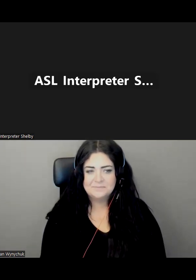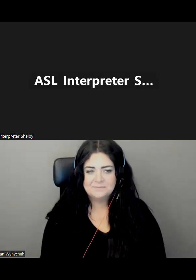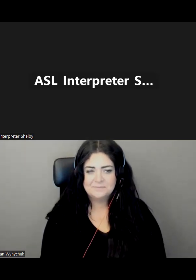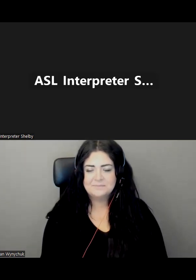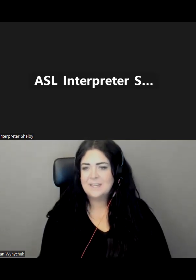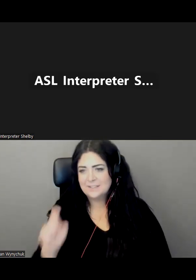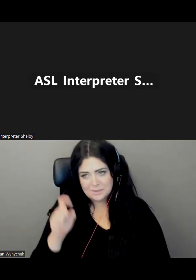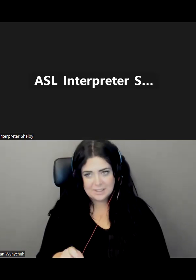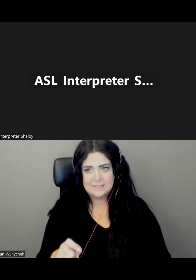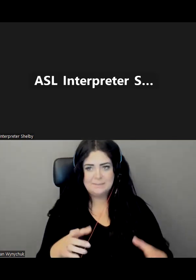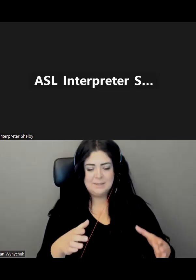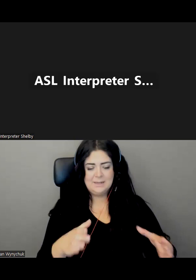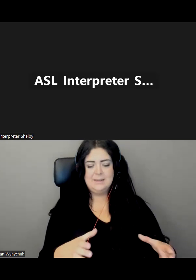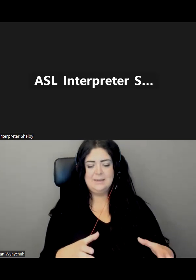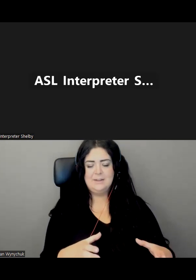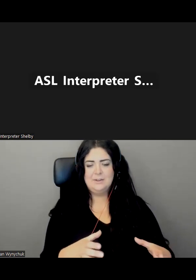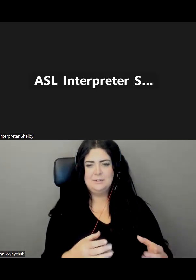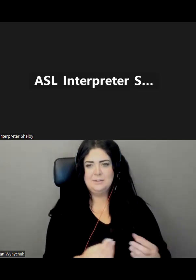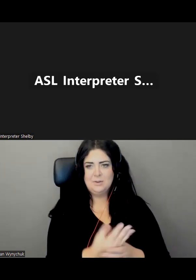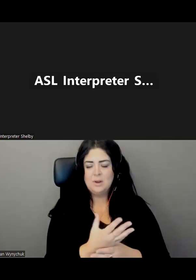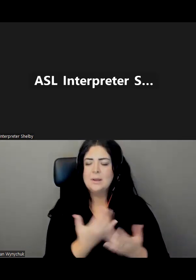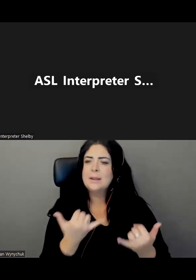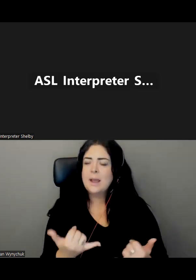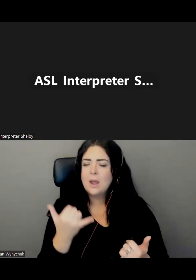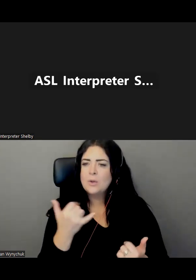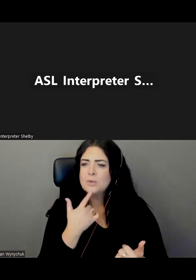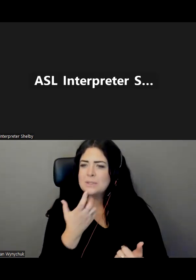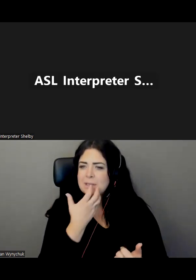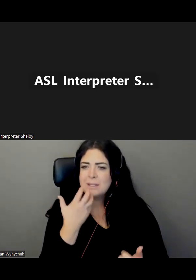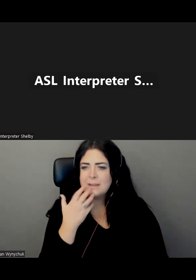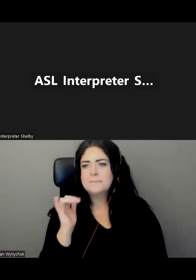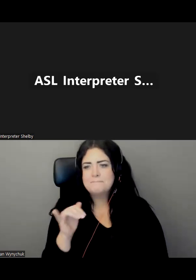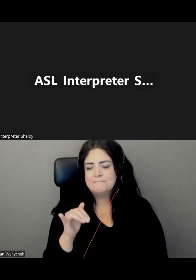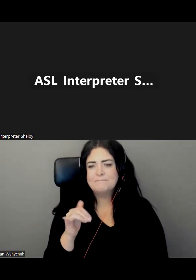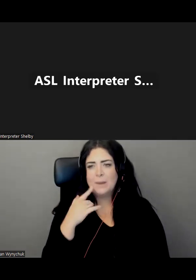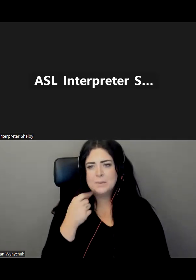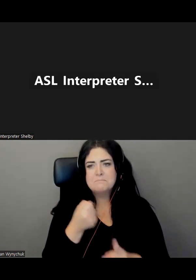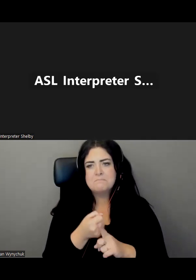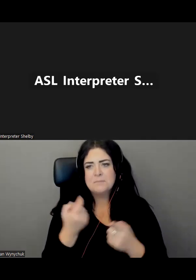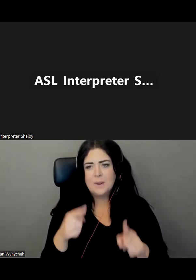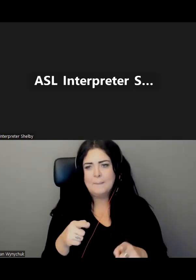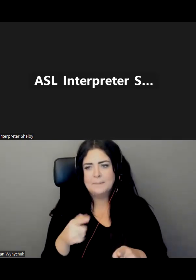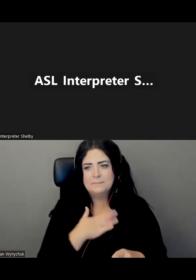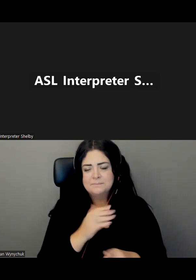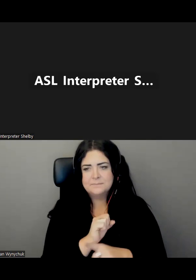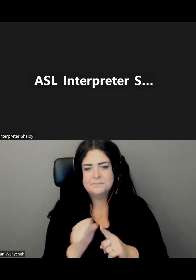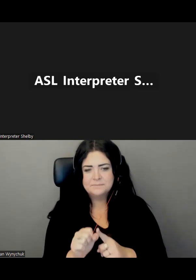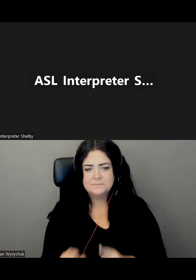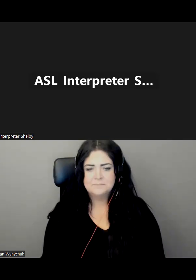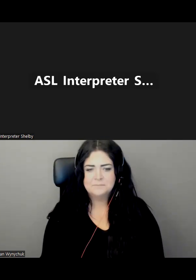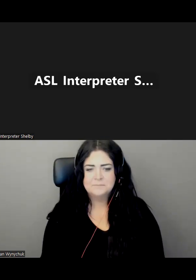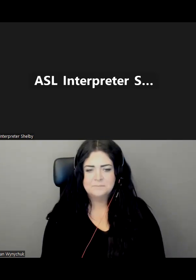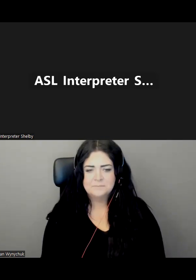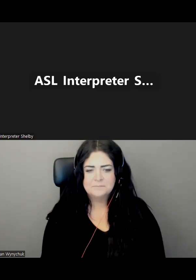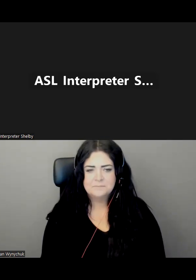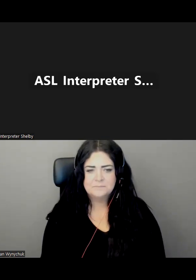container gardening. However, now that you're saying about the heat, I think that was my culprit. Yeah, it Was usually the is with